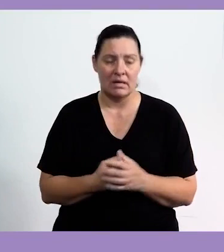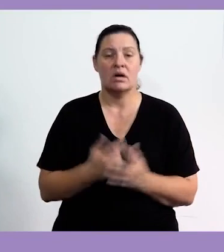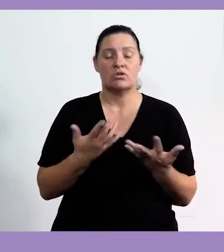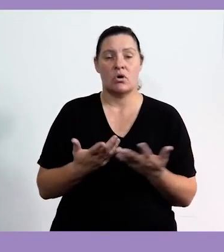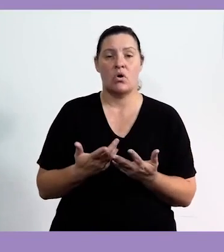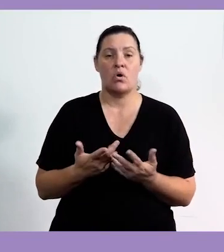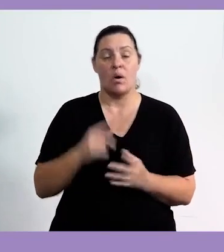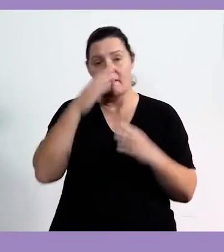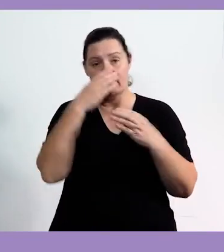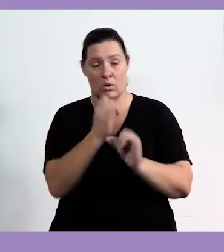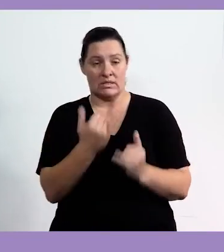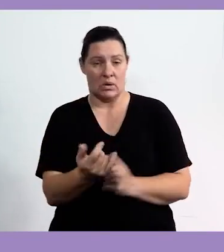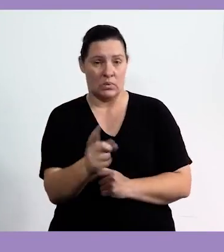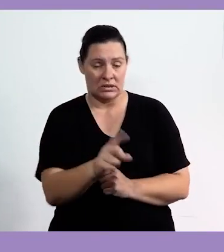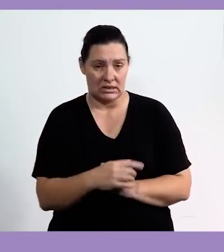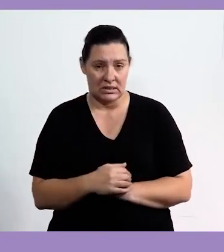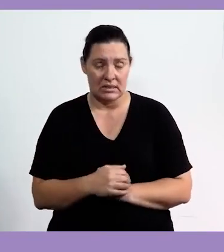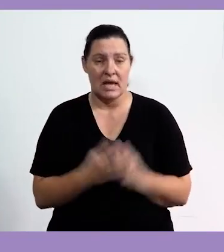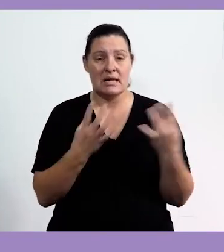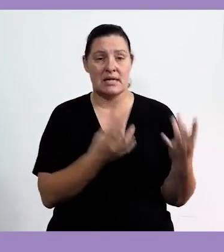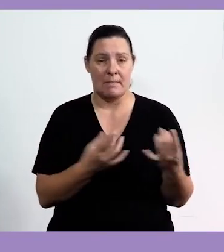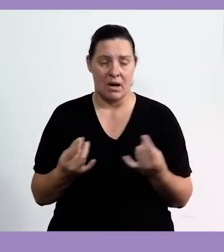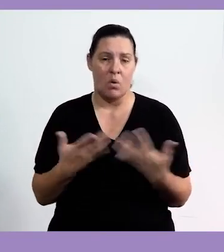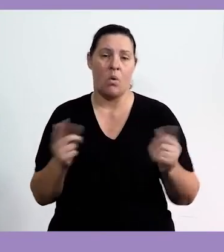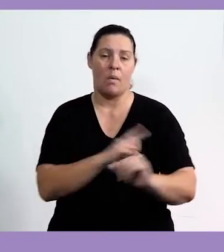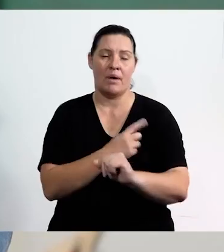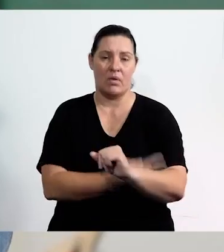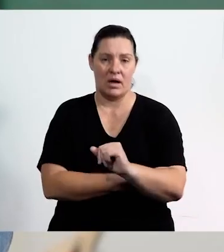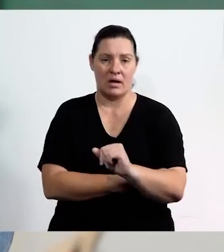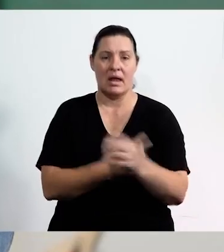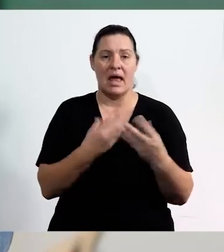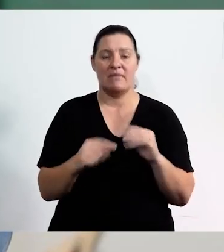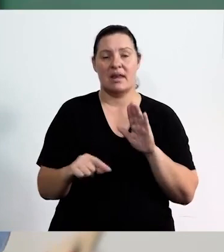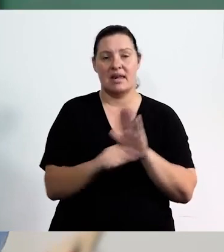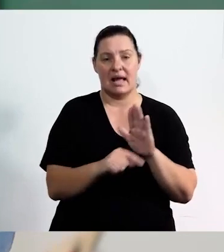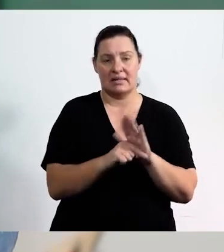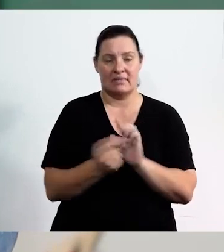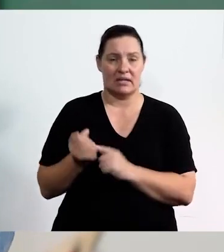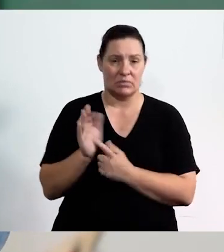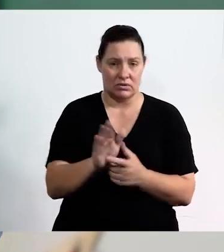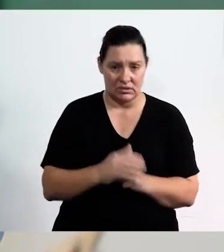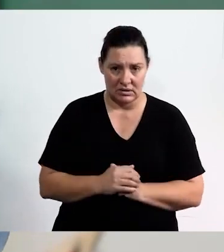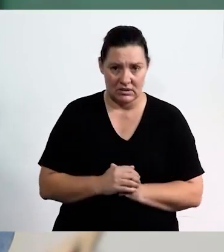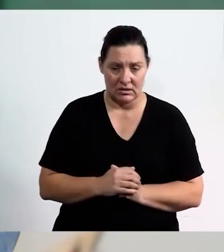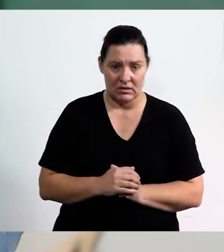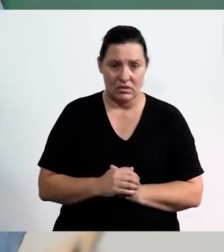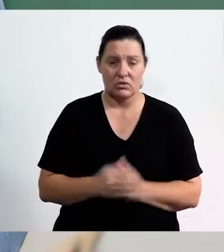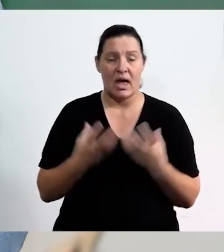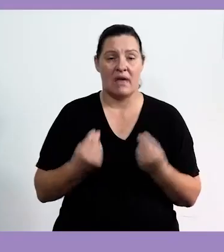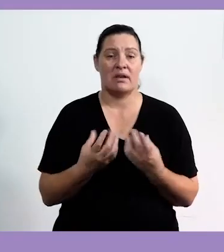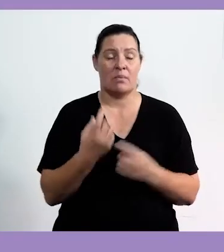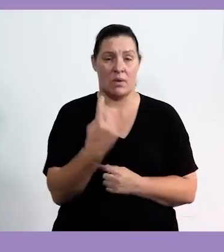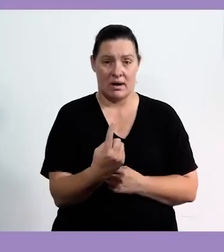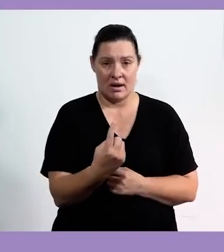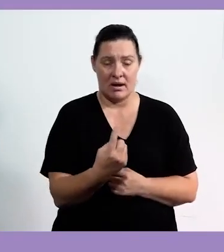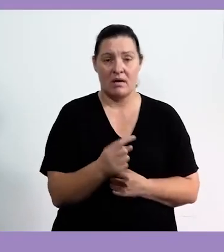calculator. Remember, our focus now is numbers or powers that have a negative exponent. So